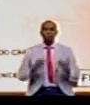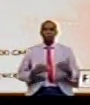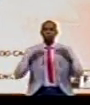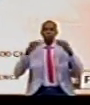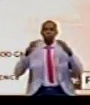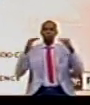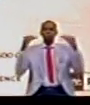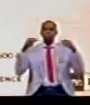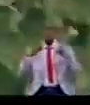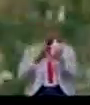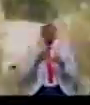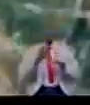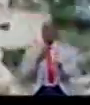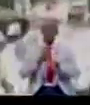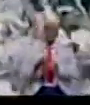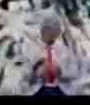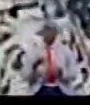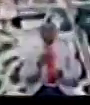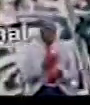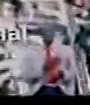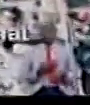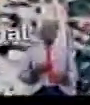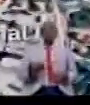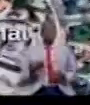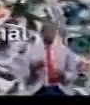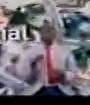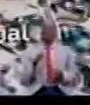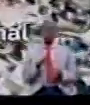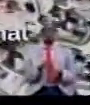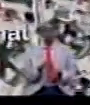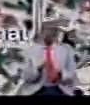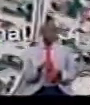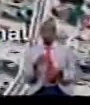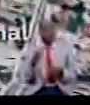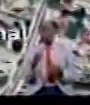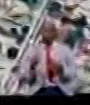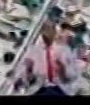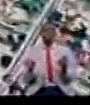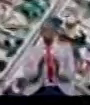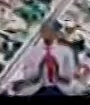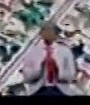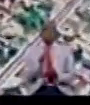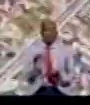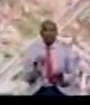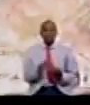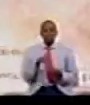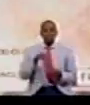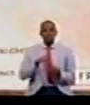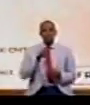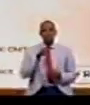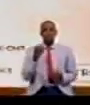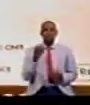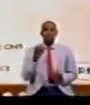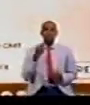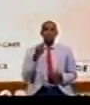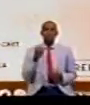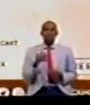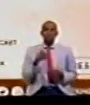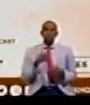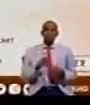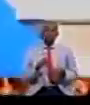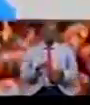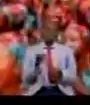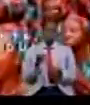in every home, in every family, in every ministry of us, oh God, we command that stormy wind to be still